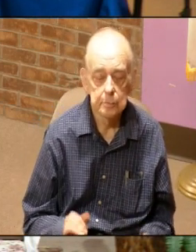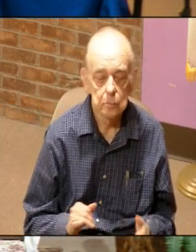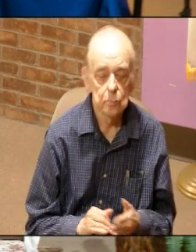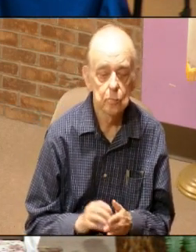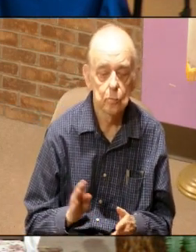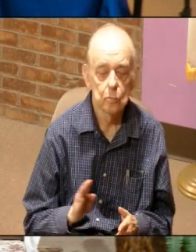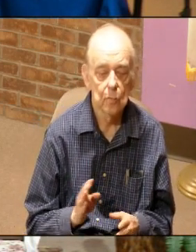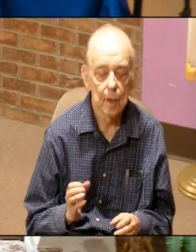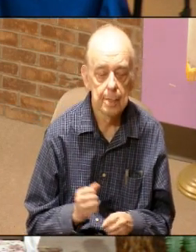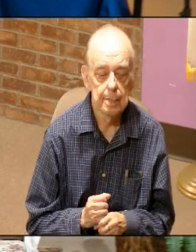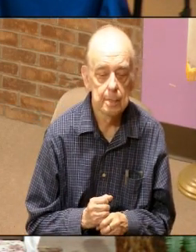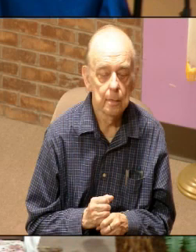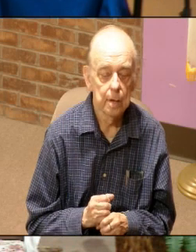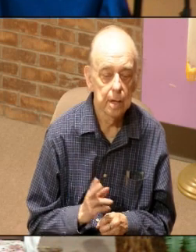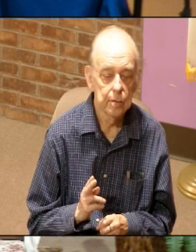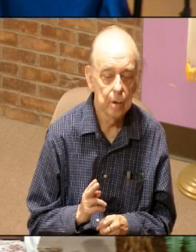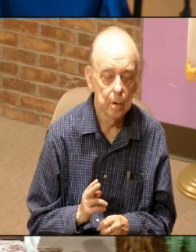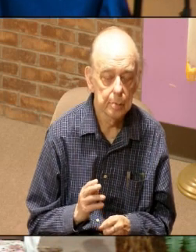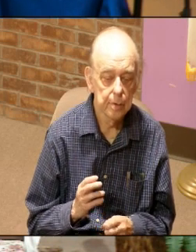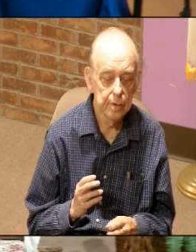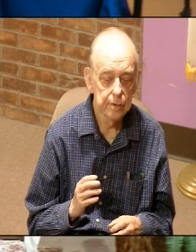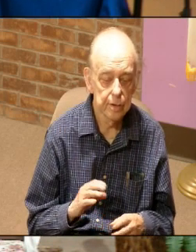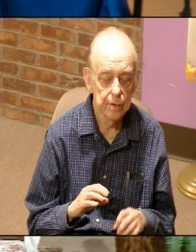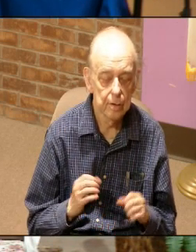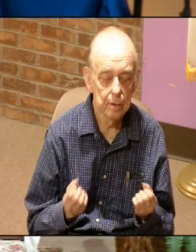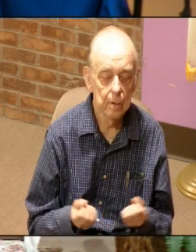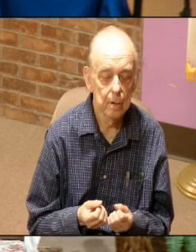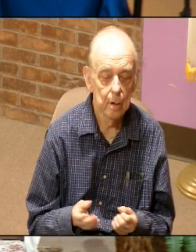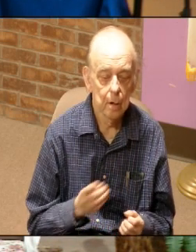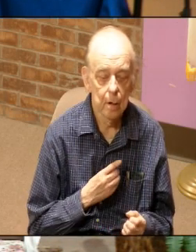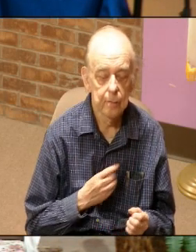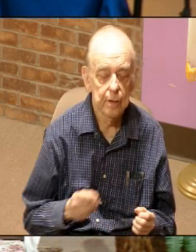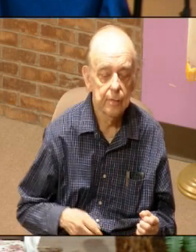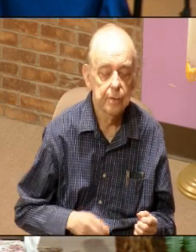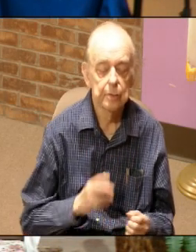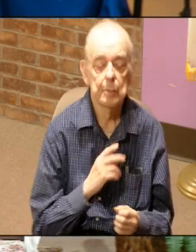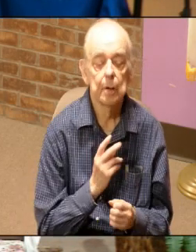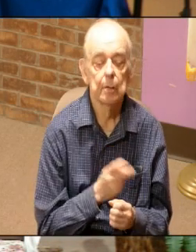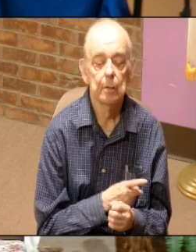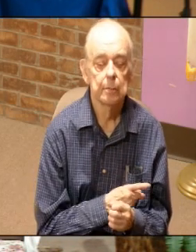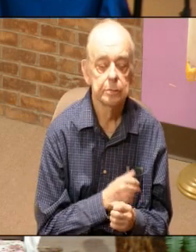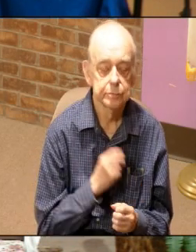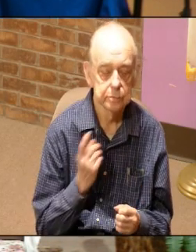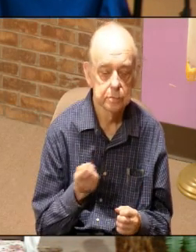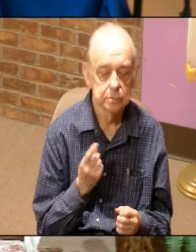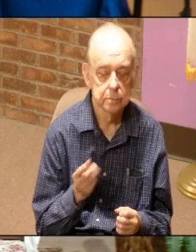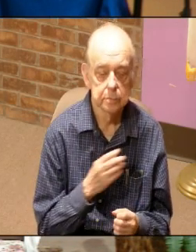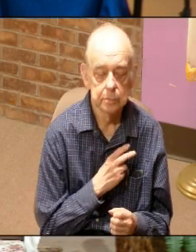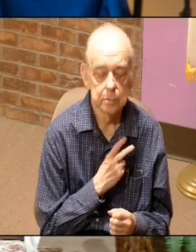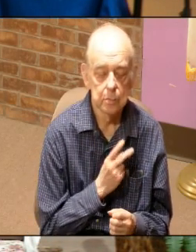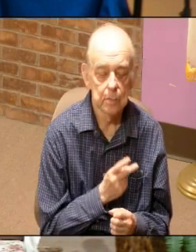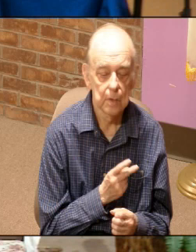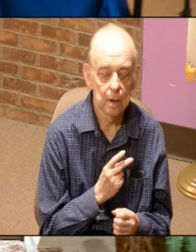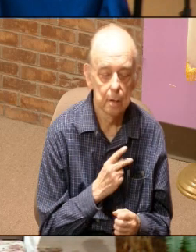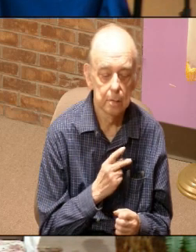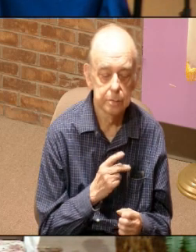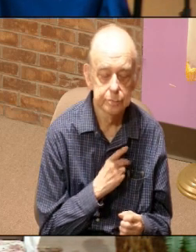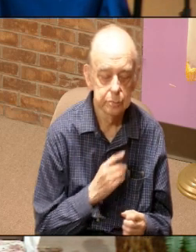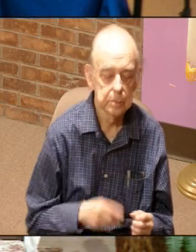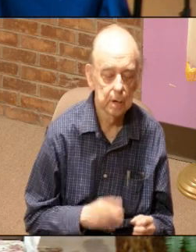Bathsheba gets caught up in this web of David's power. Not only of David's power.